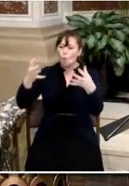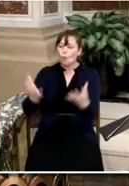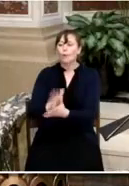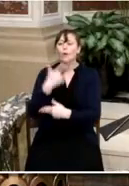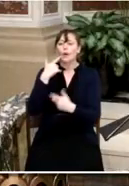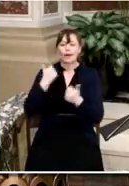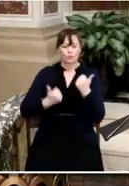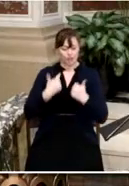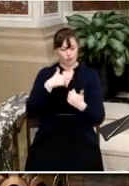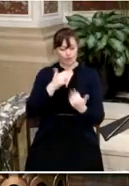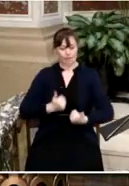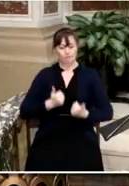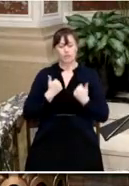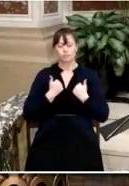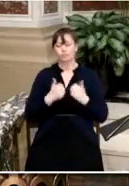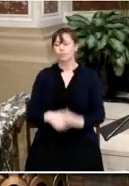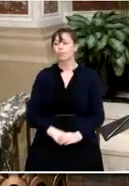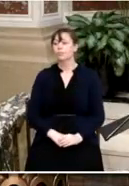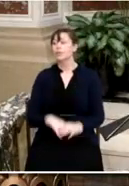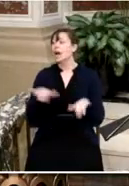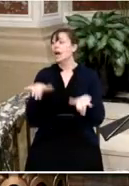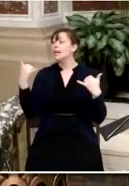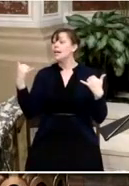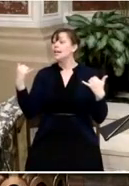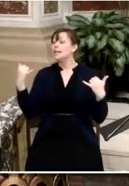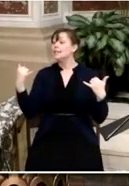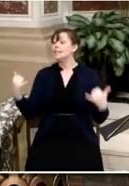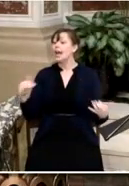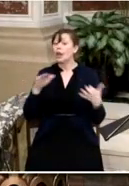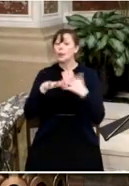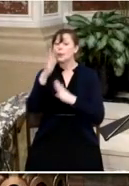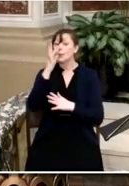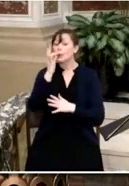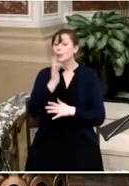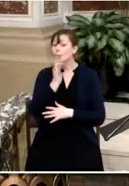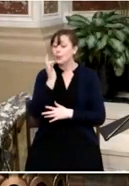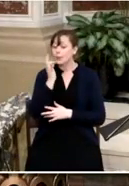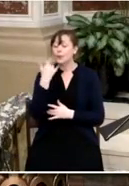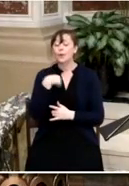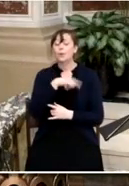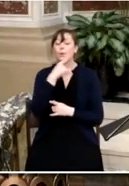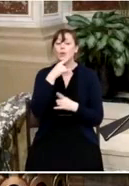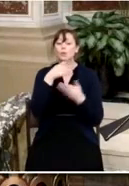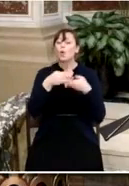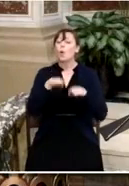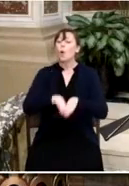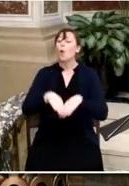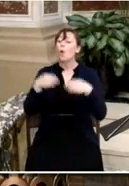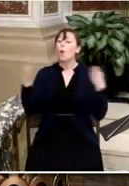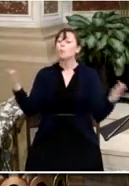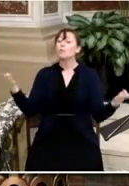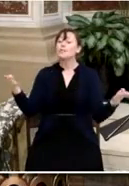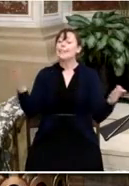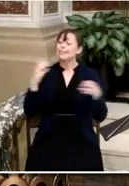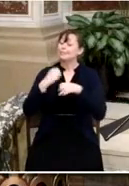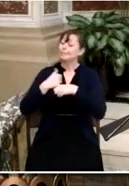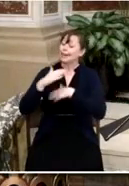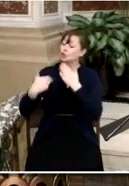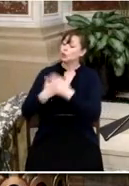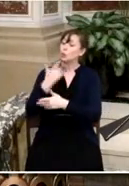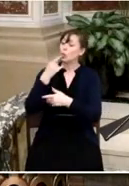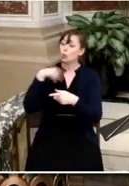we live. Today in Eucharist, we will publicly renew those